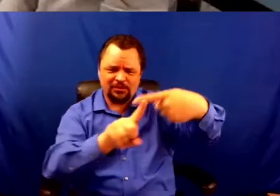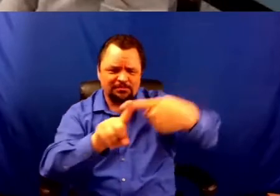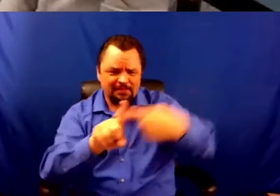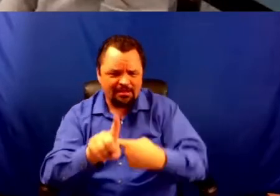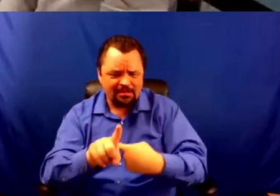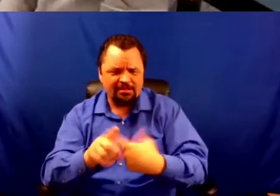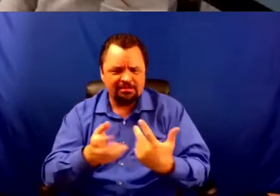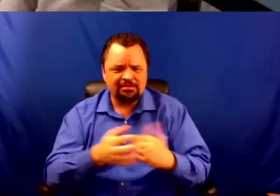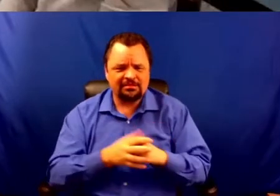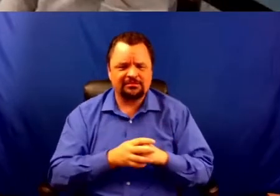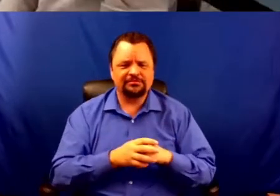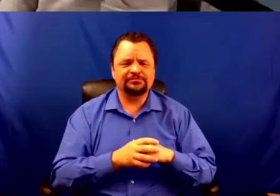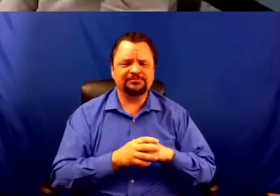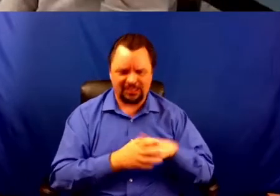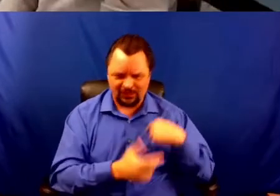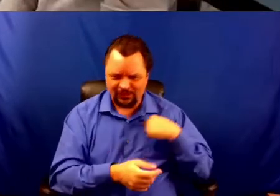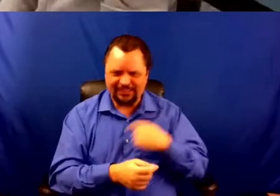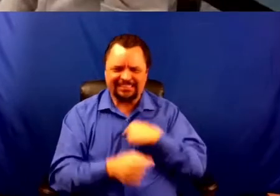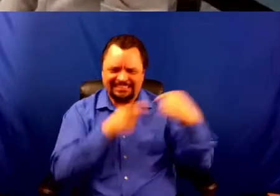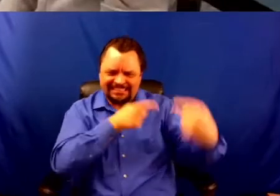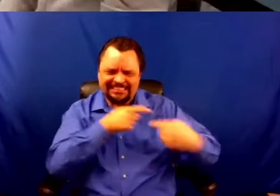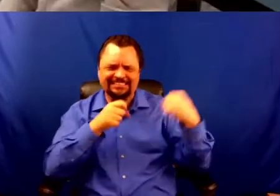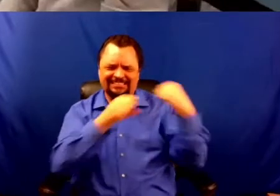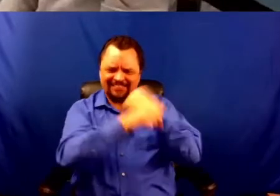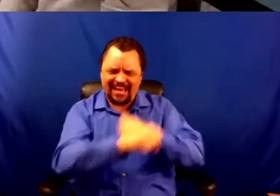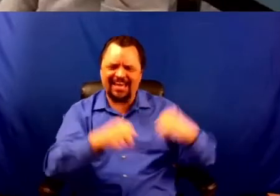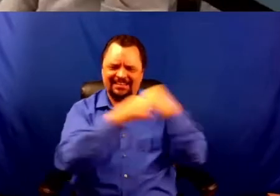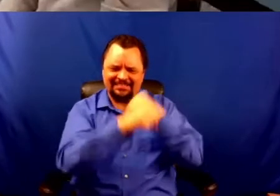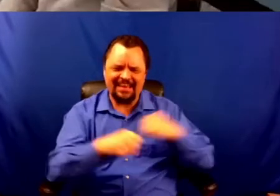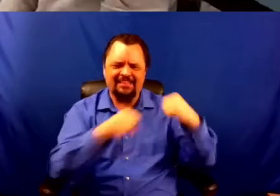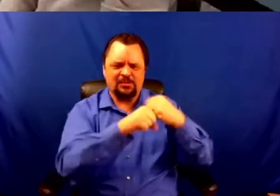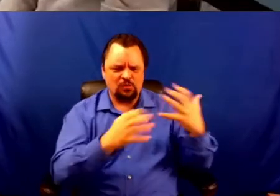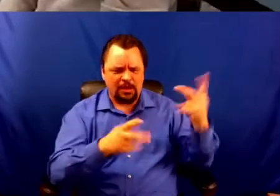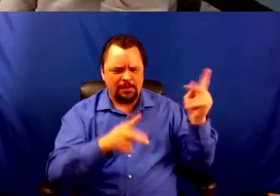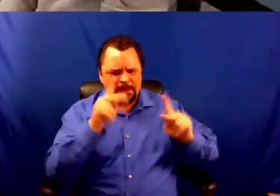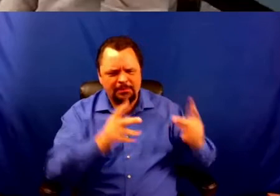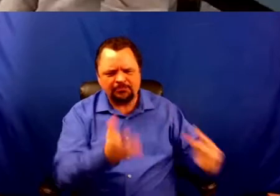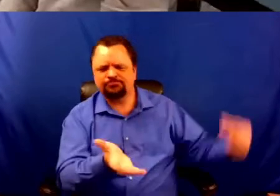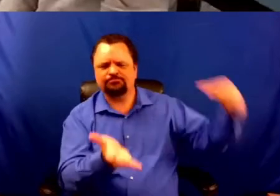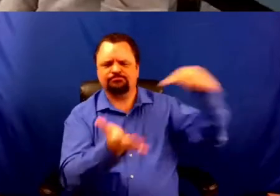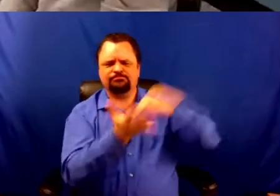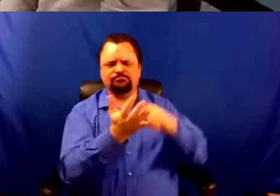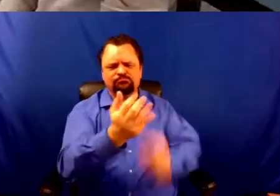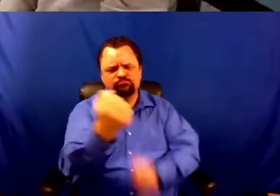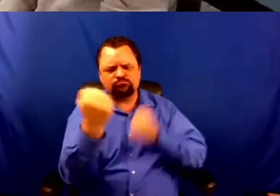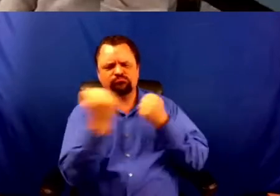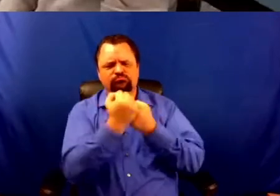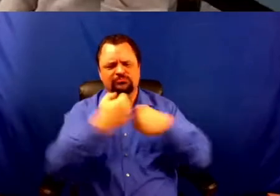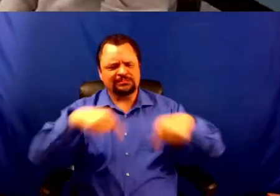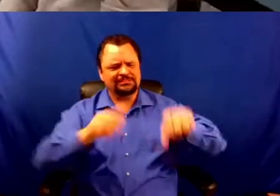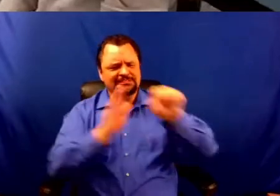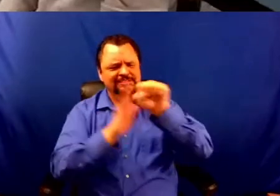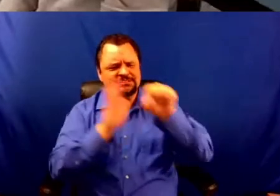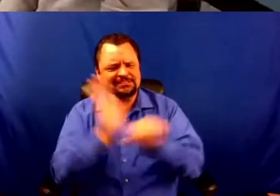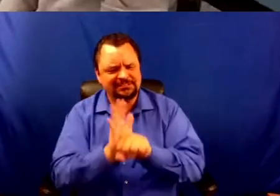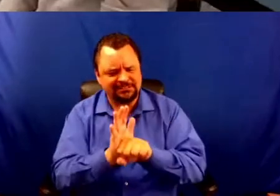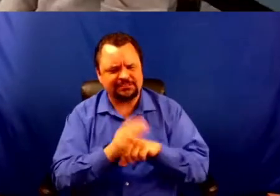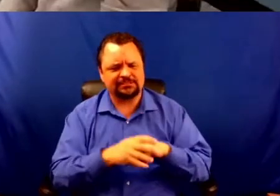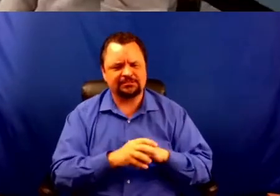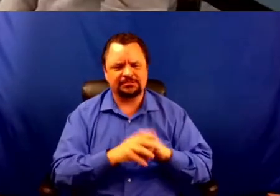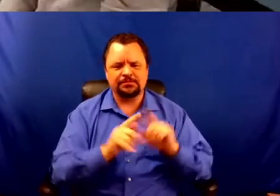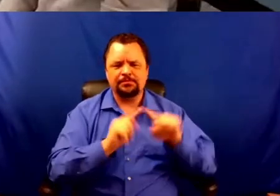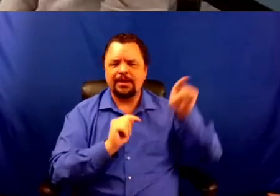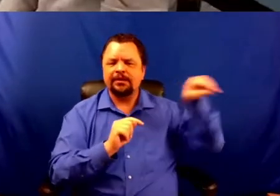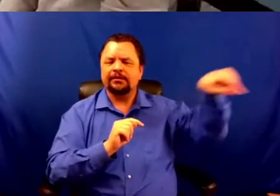residents. I don't remember a lot of other people standing up to the state when they were cheating our residents of vaccines. So